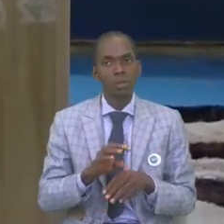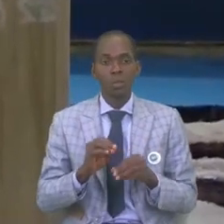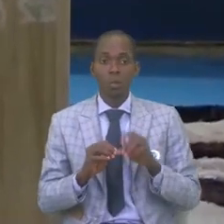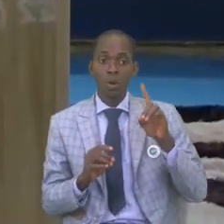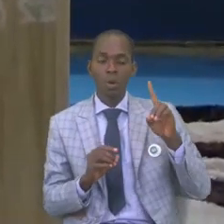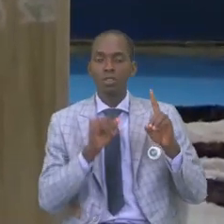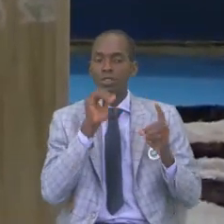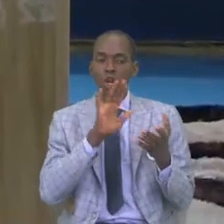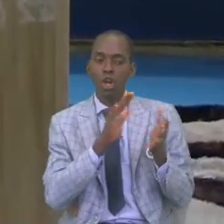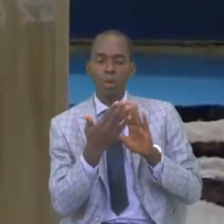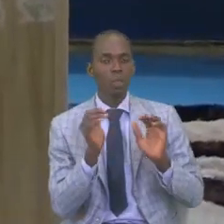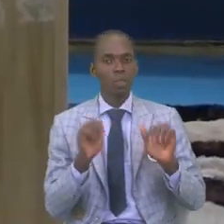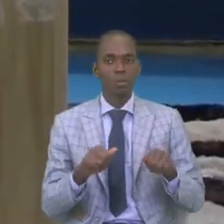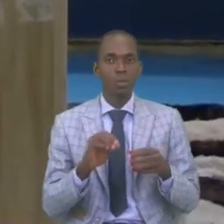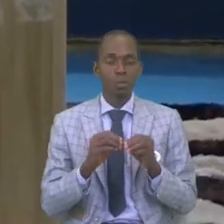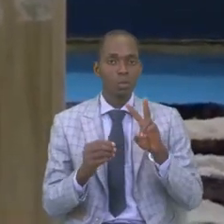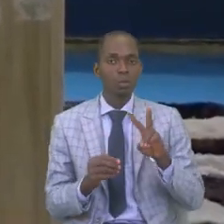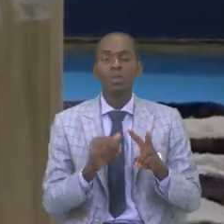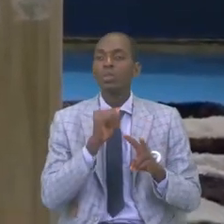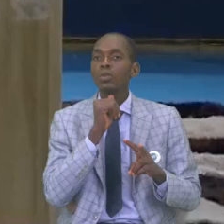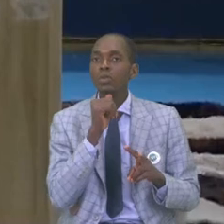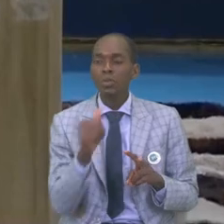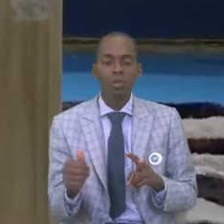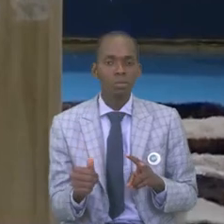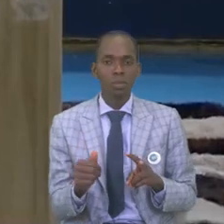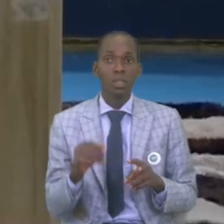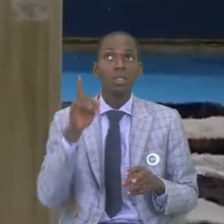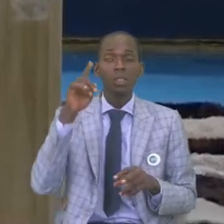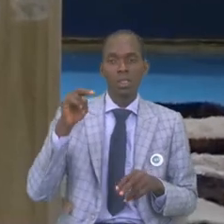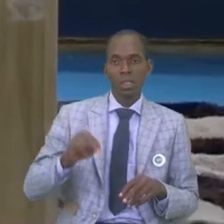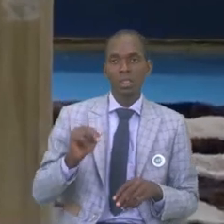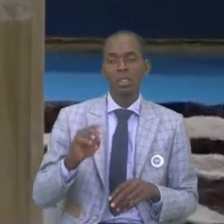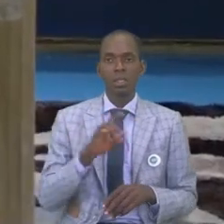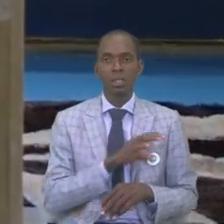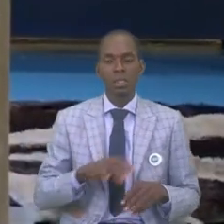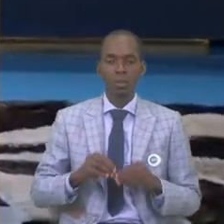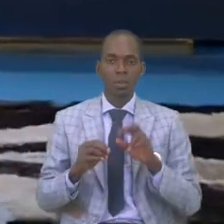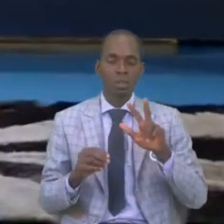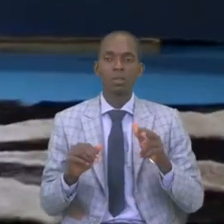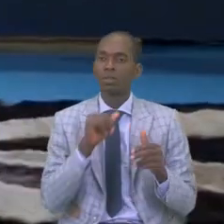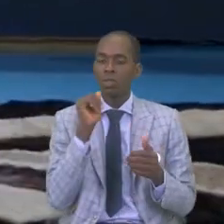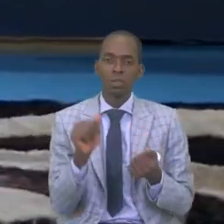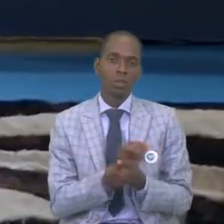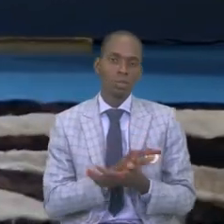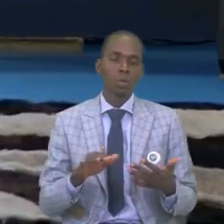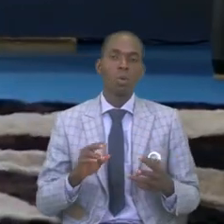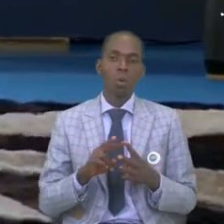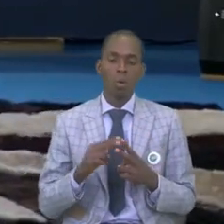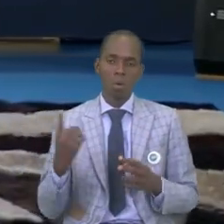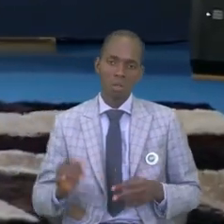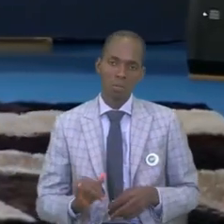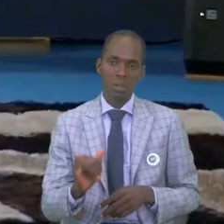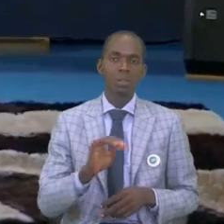incomparable. Two, indispensable. And three, indestructible. Well, look, we're taking them one by one. Number one,